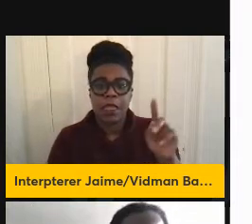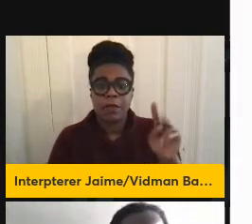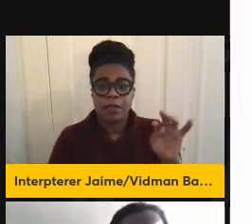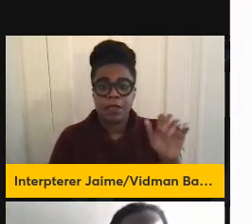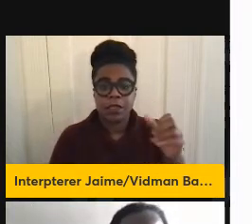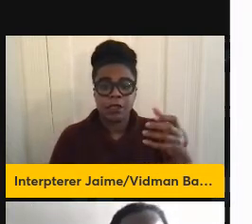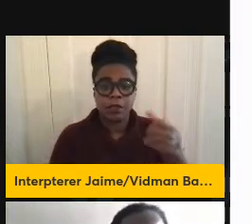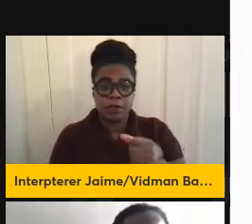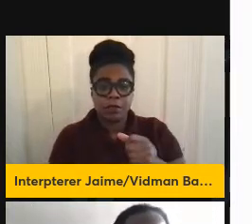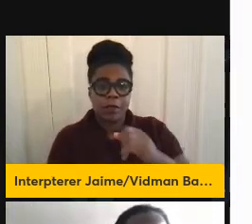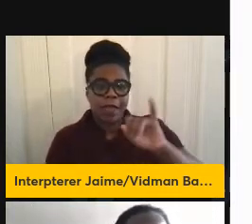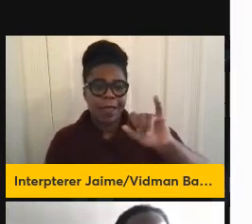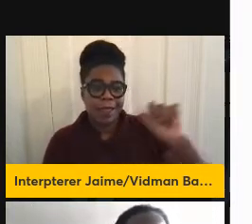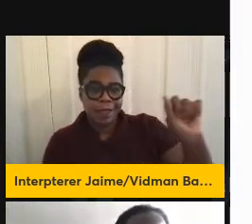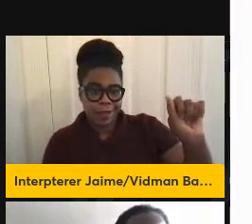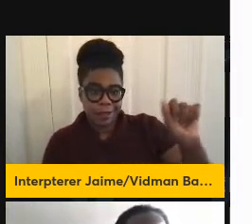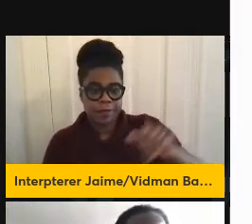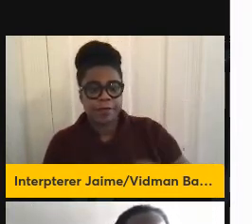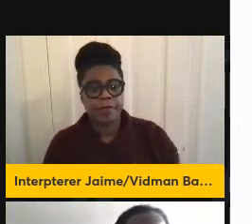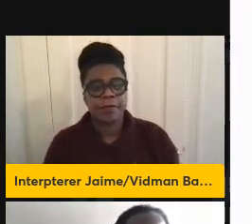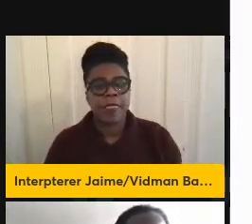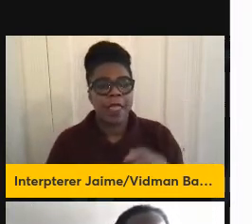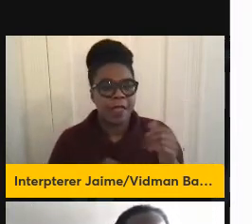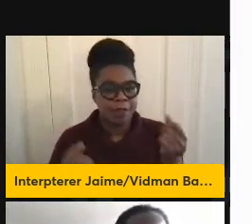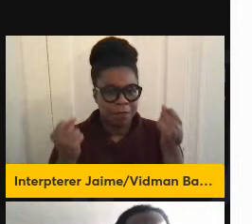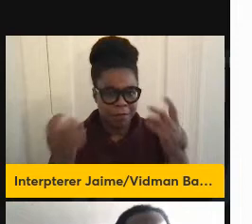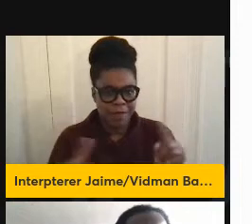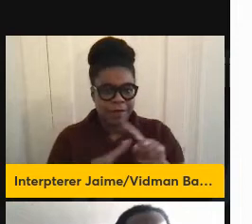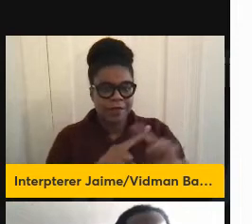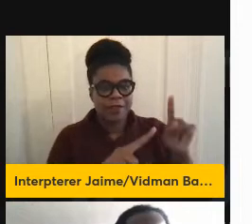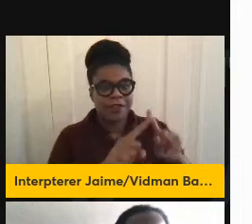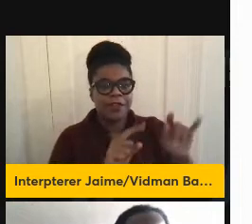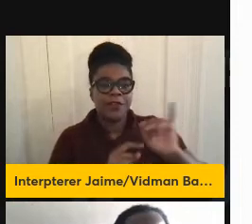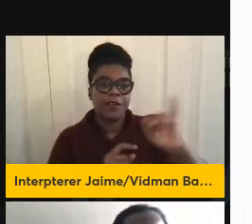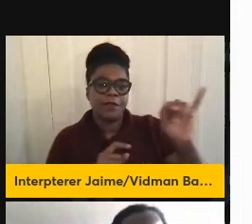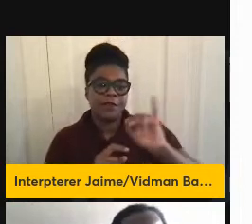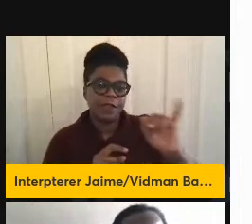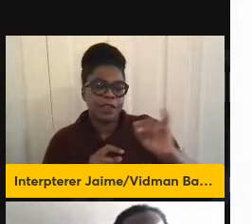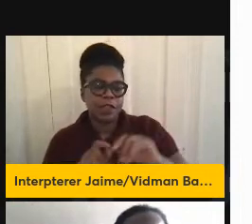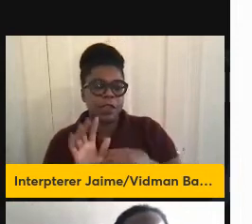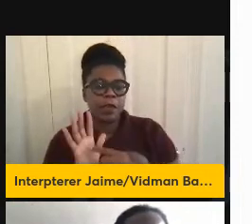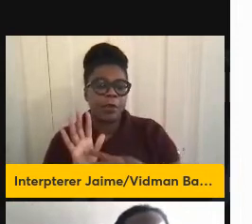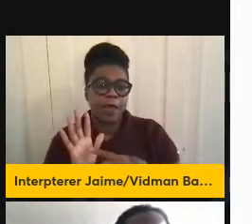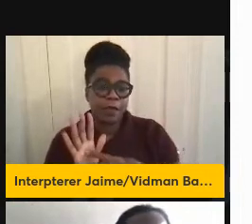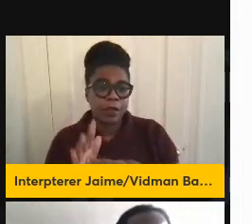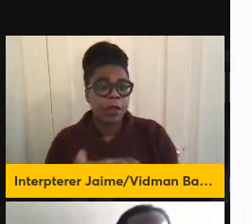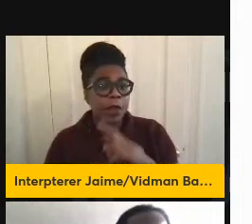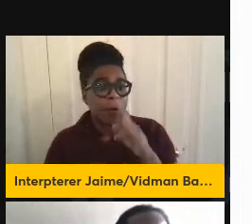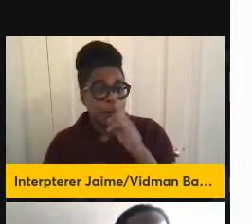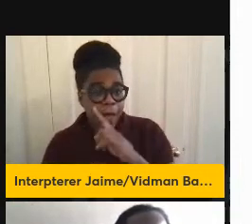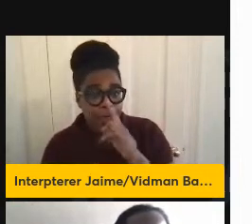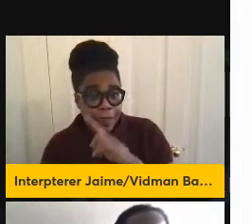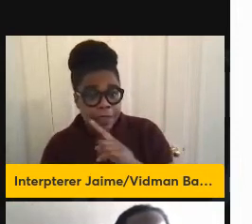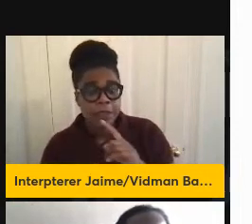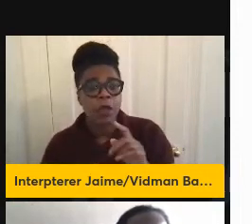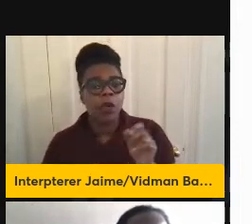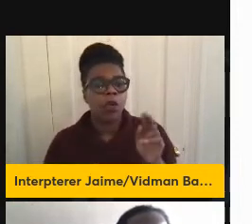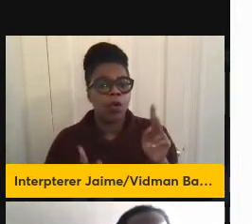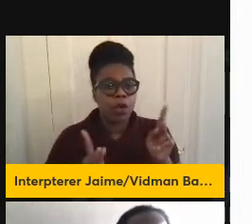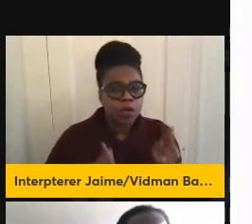of infection models, where whether it's in mice or looking in human serum, people have found